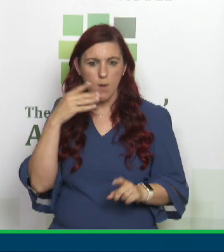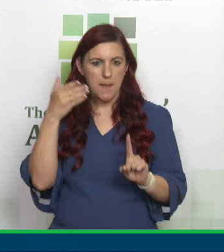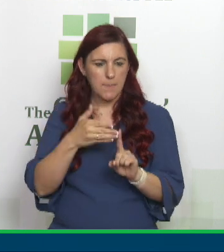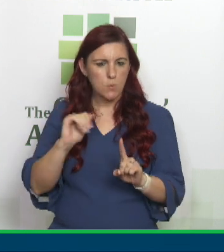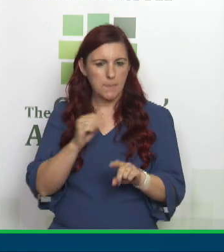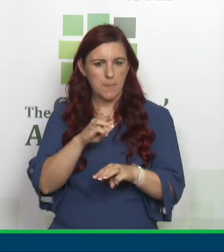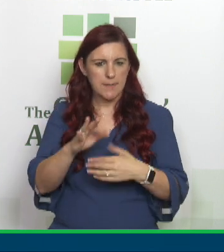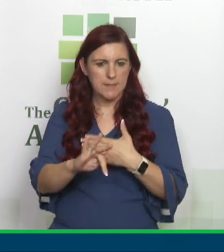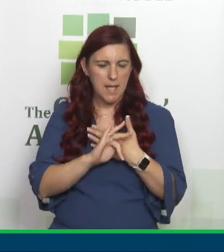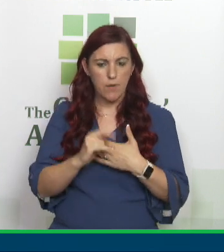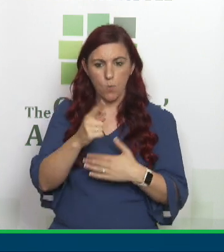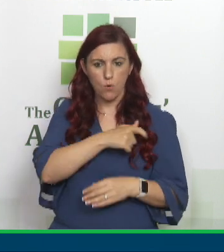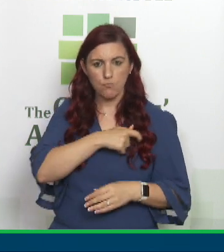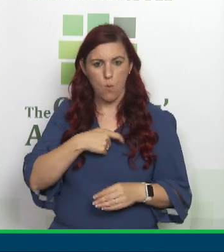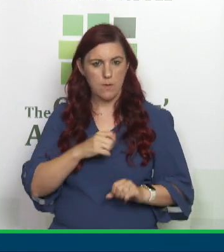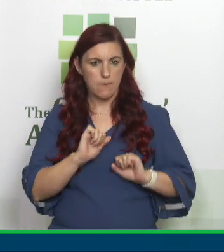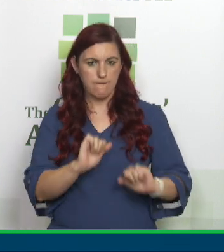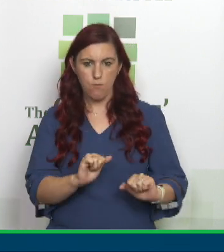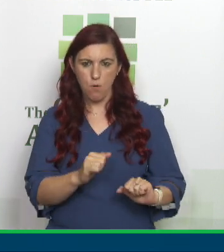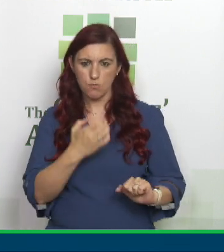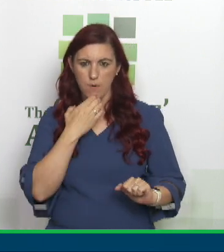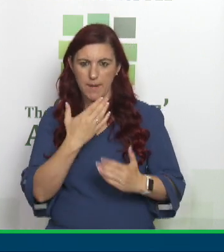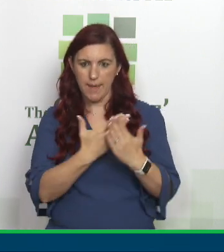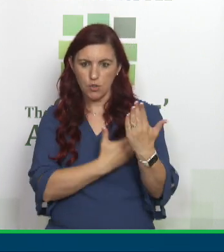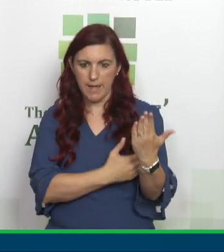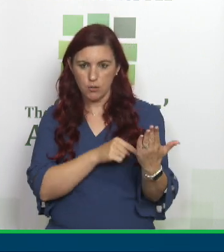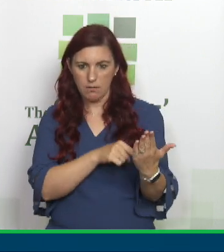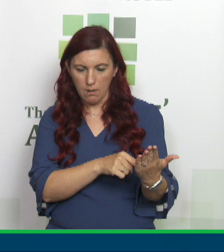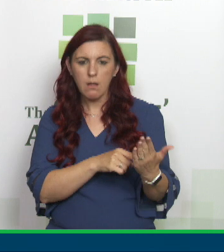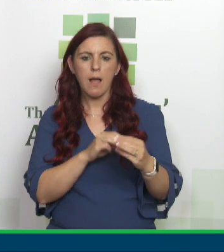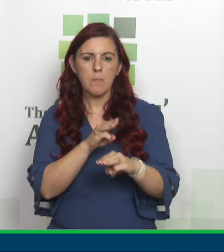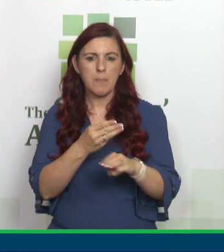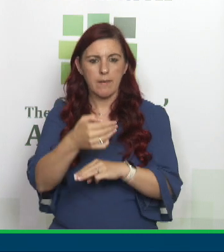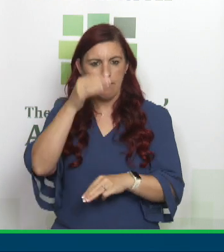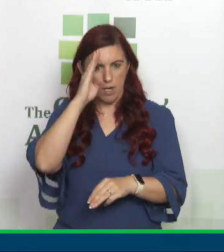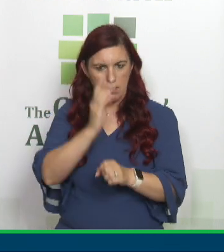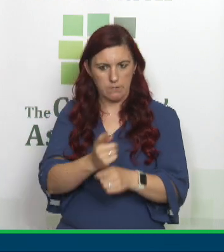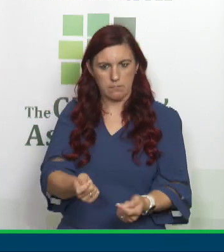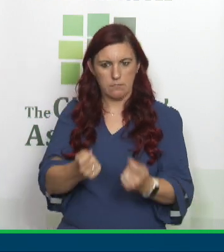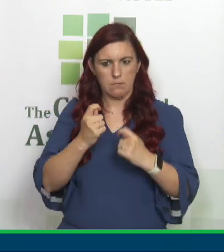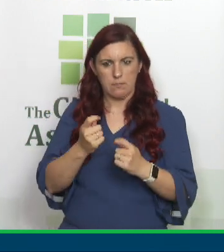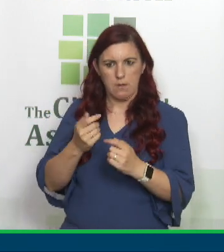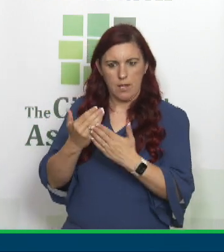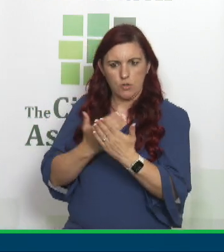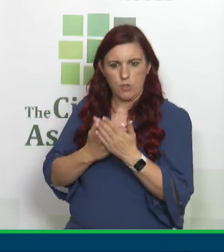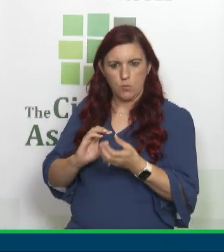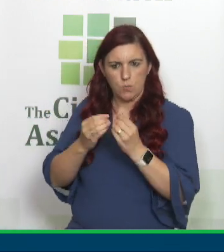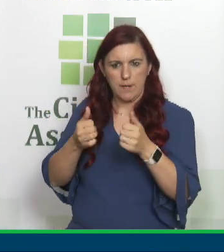one of our roles is to enforce the criminal legislation that the people of Ireland have entrusted our legislators to enact.